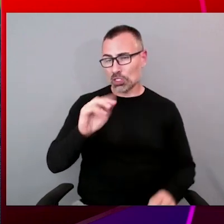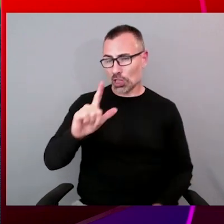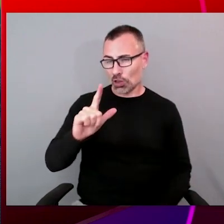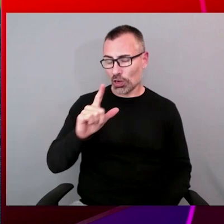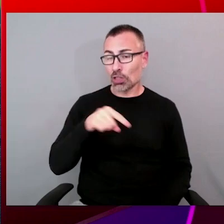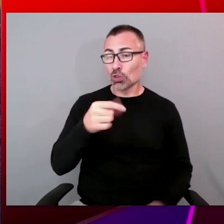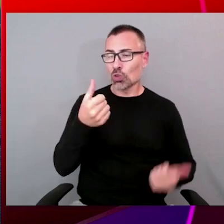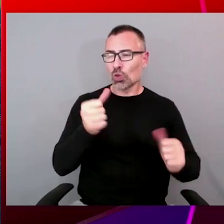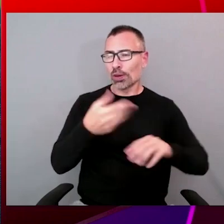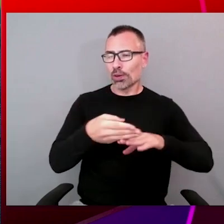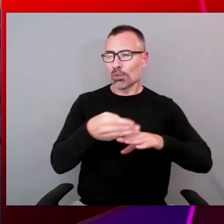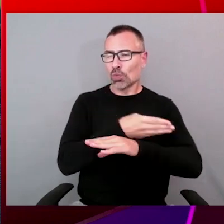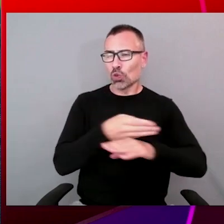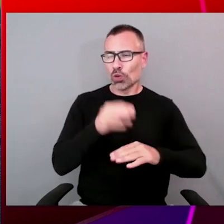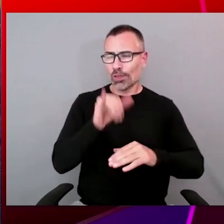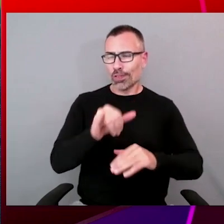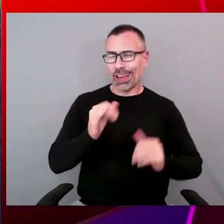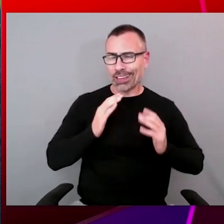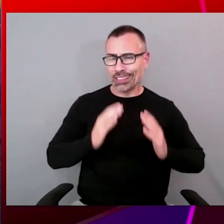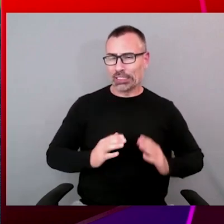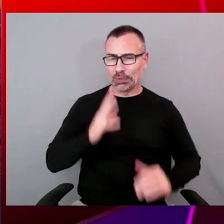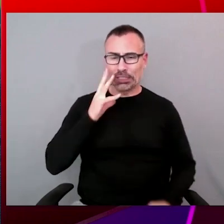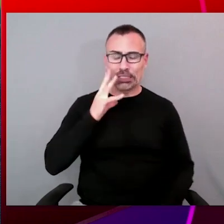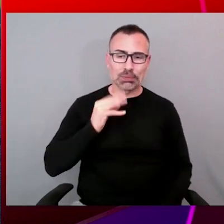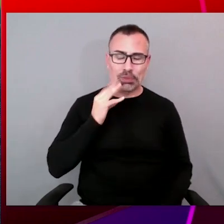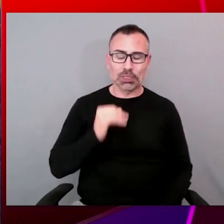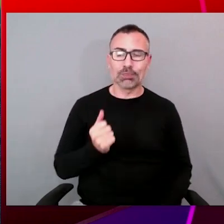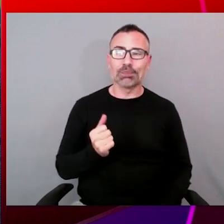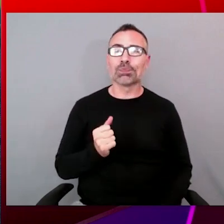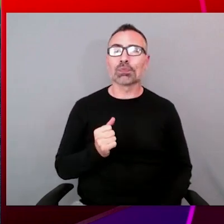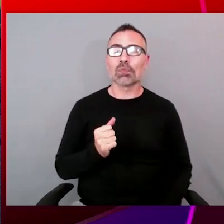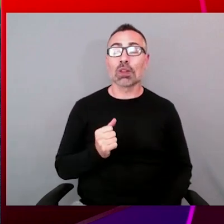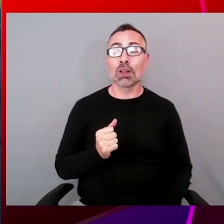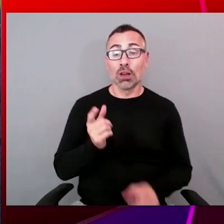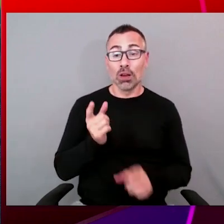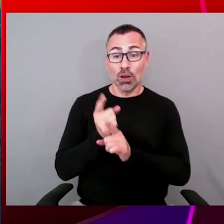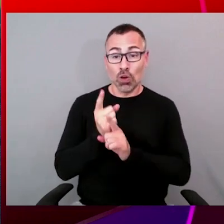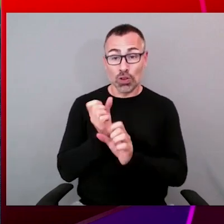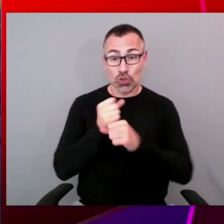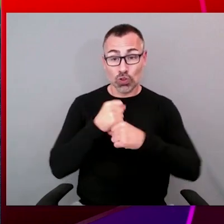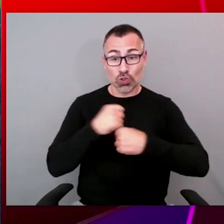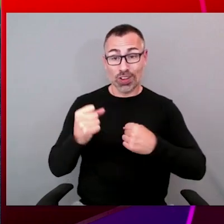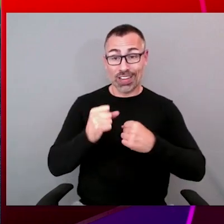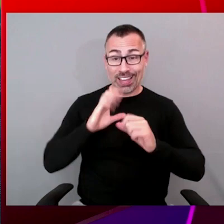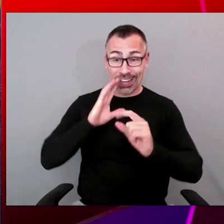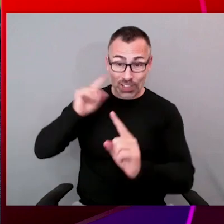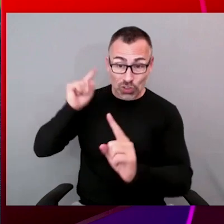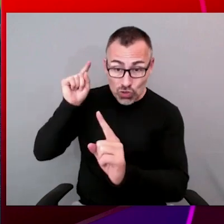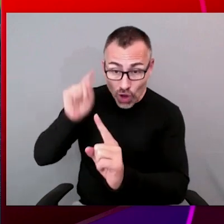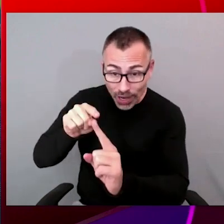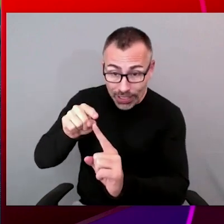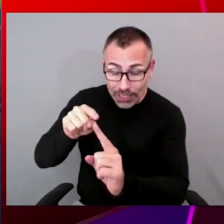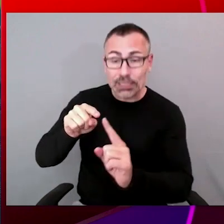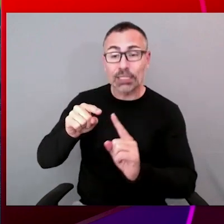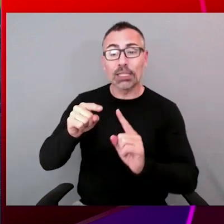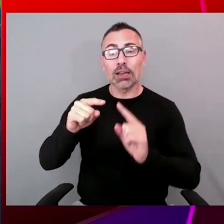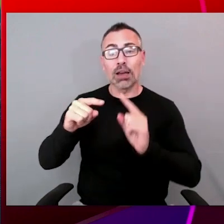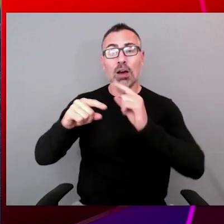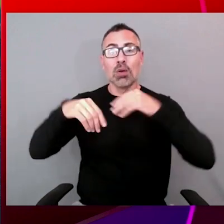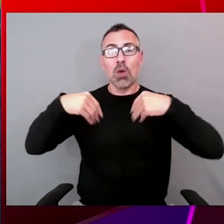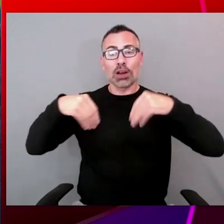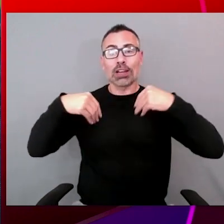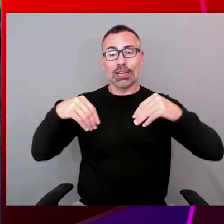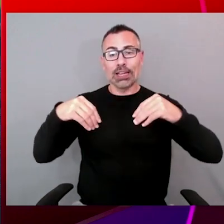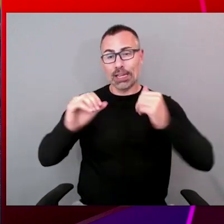that overall customer journey. Also creating targeted marketing campaigns. So they'll pull data from Marketo,